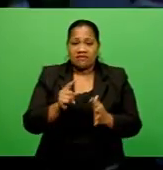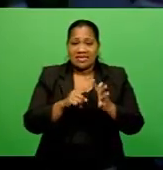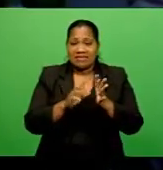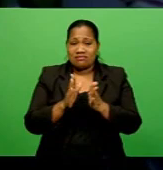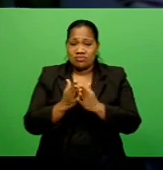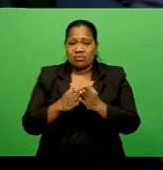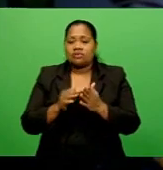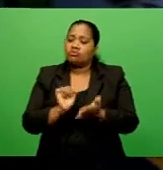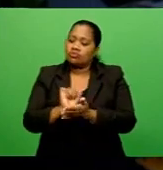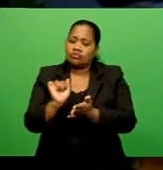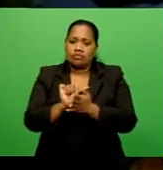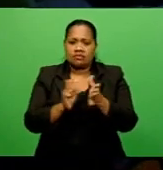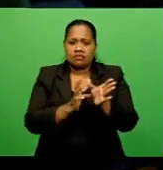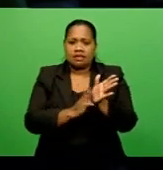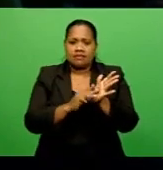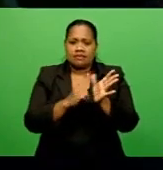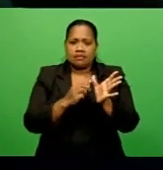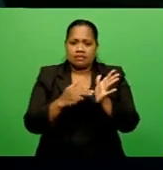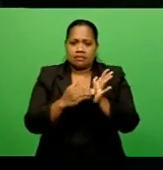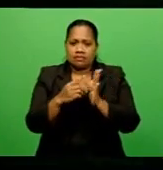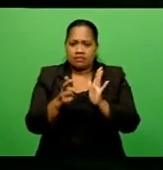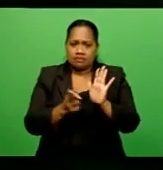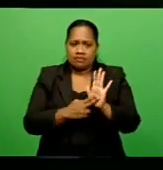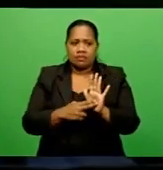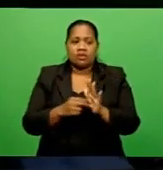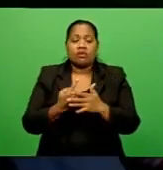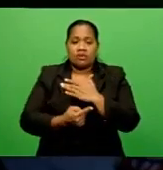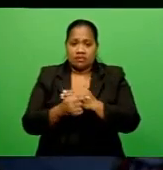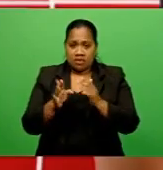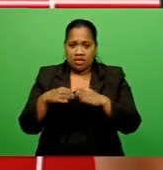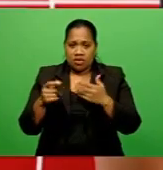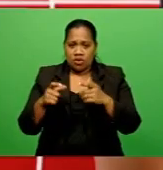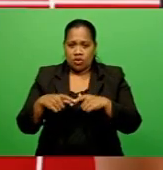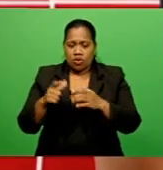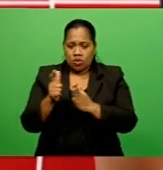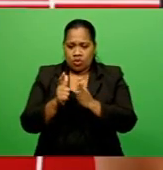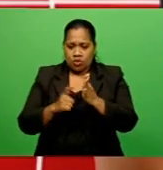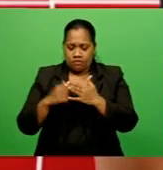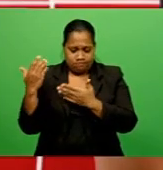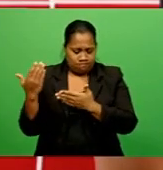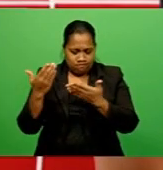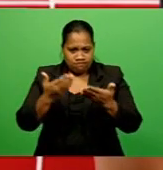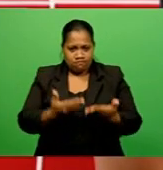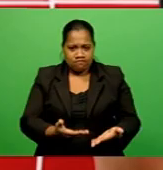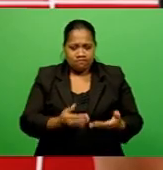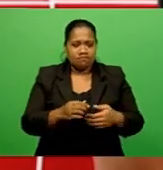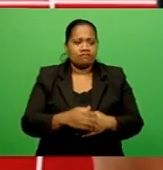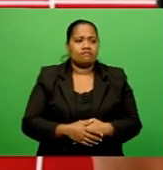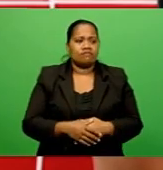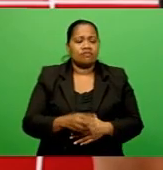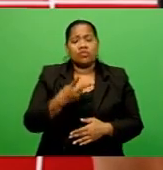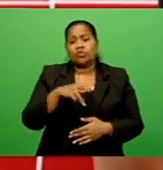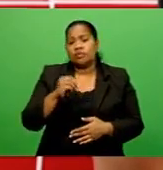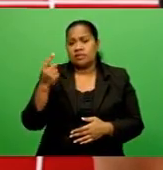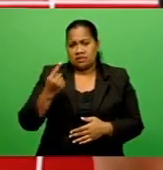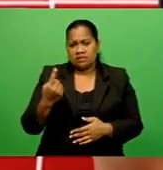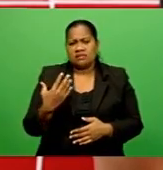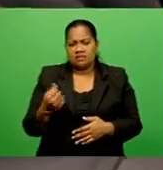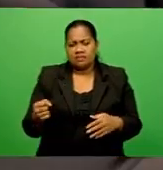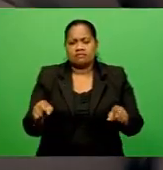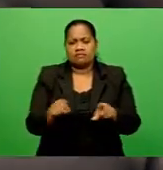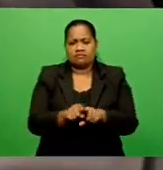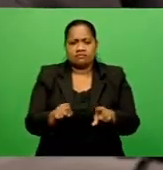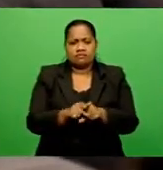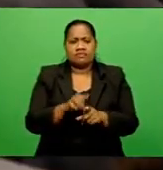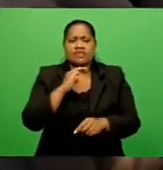Amazon. The action has been brought by law firm Hagens Berman. Back in 2011, it filed a similar suit against